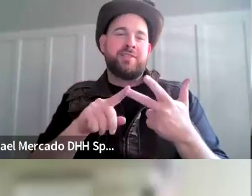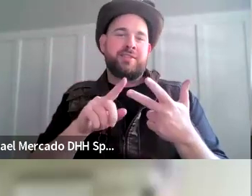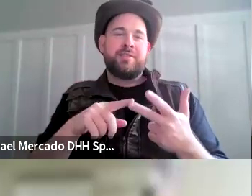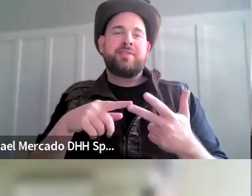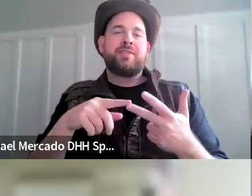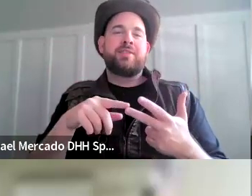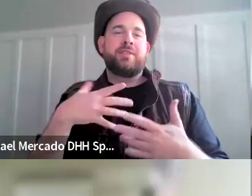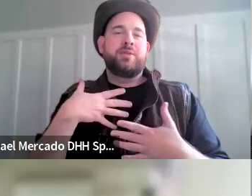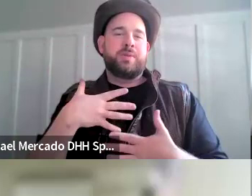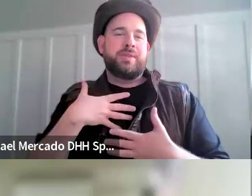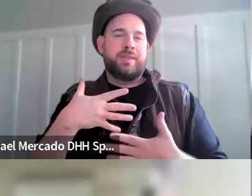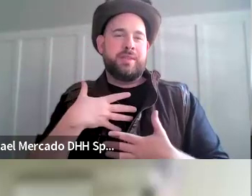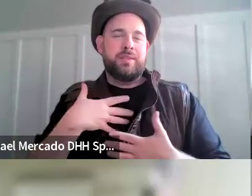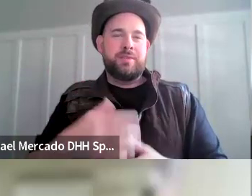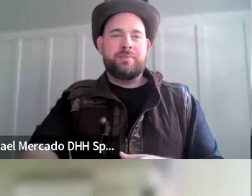dark,